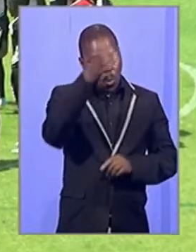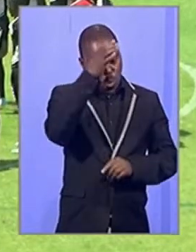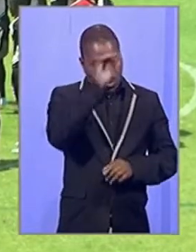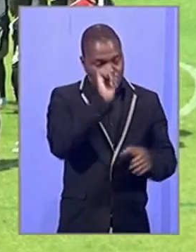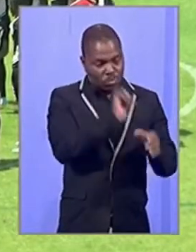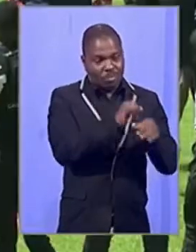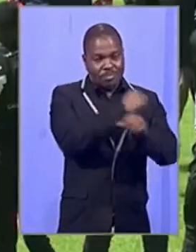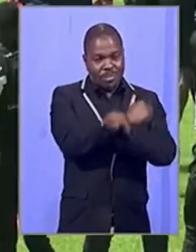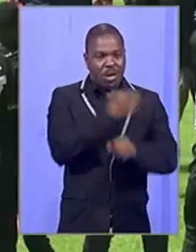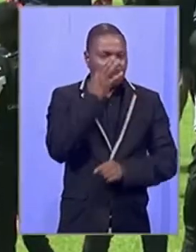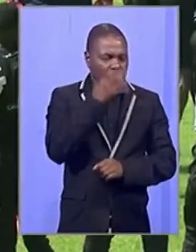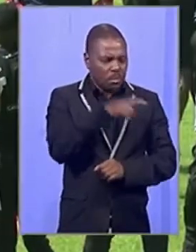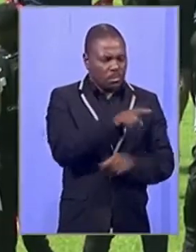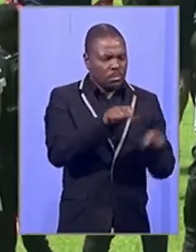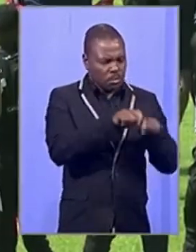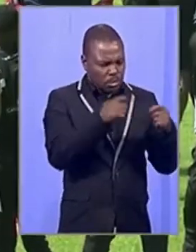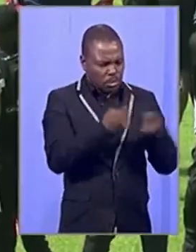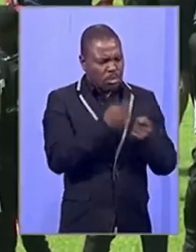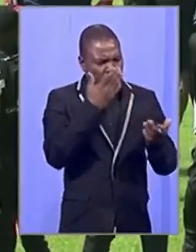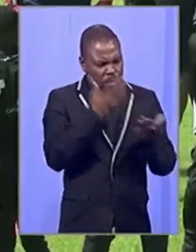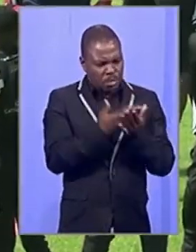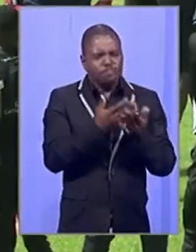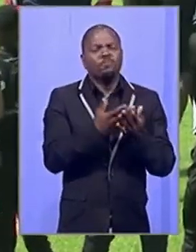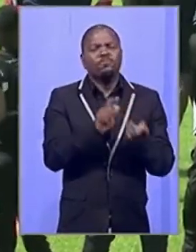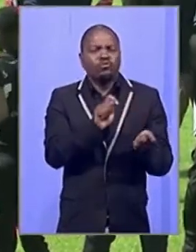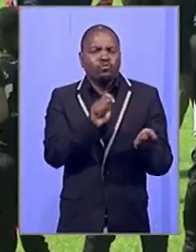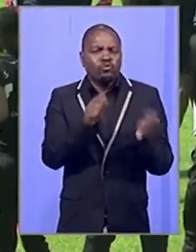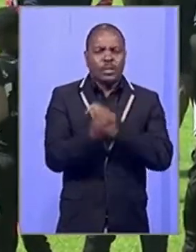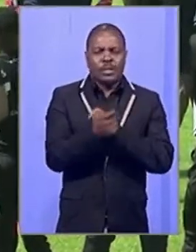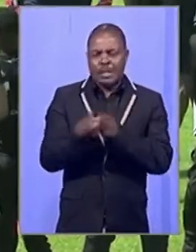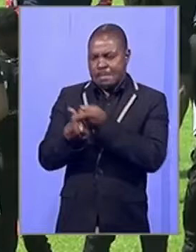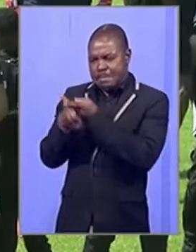dibapadi tse sehlopheng di na le monyetla go ngwala history ka go hlola